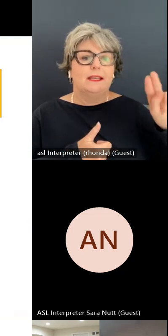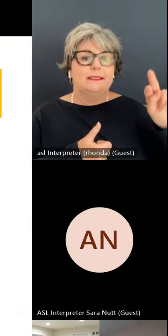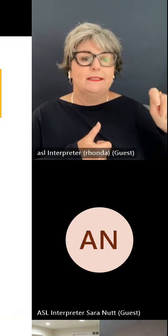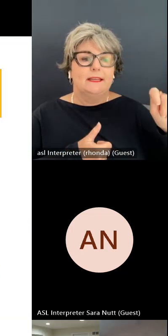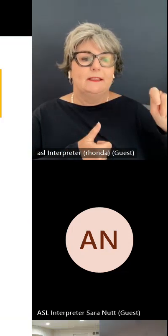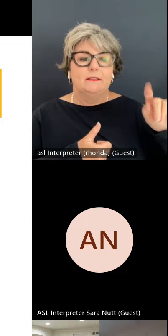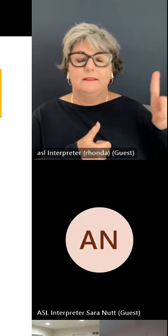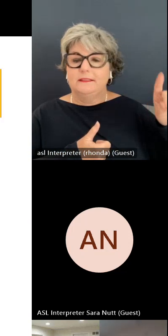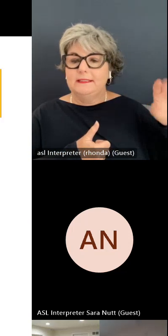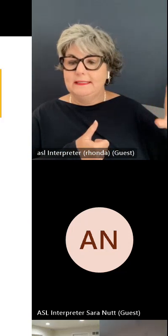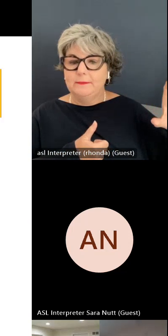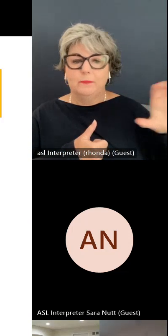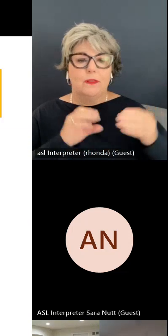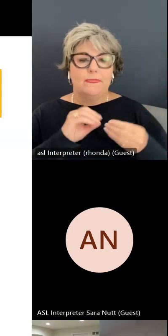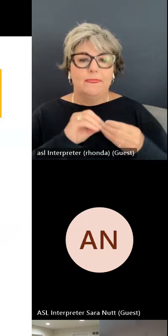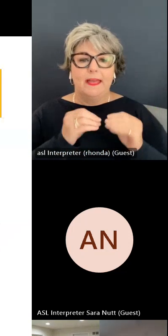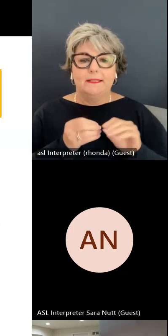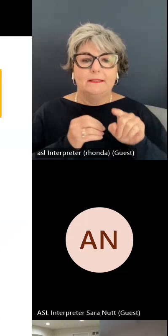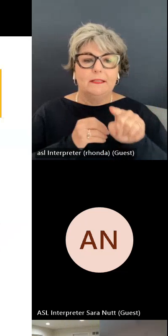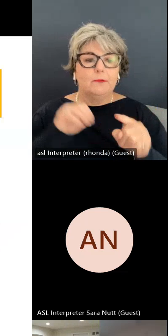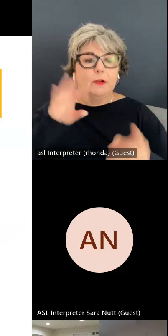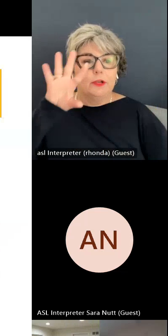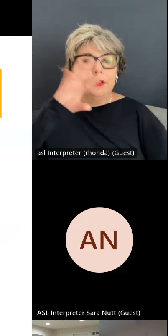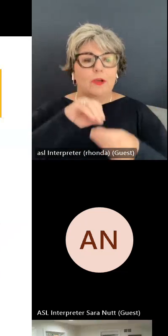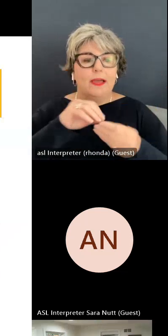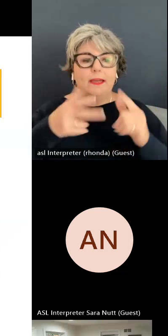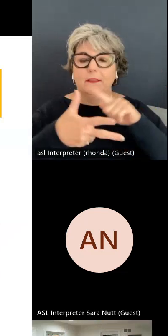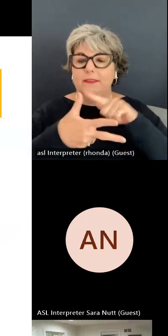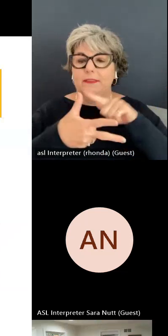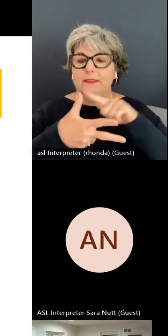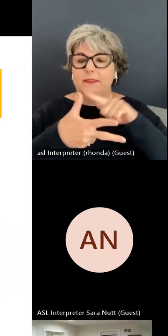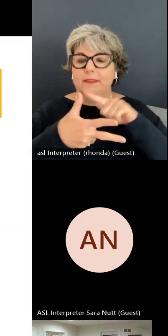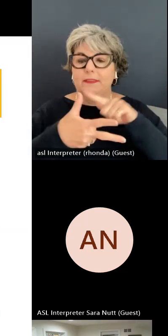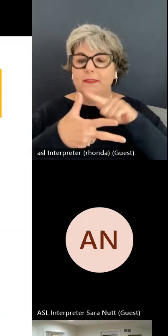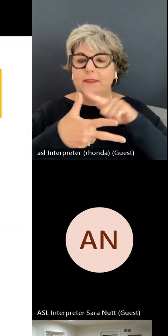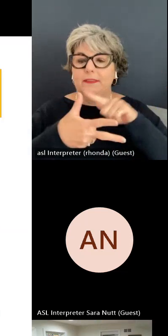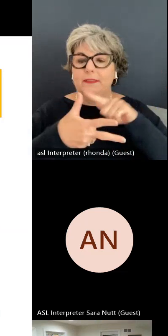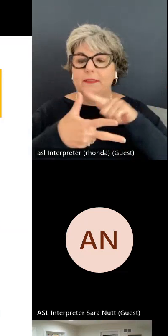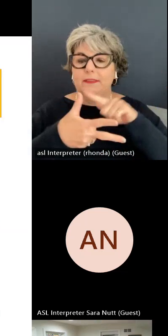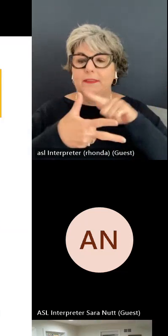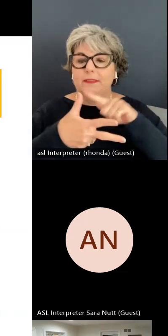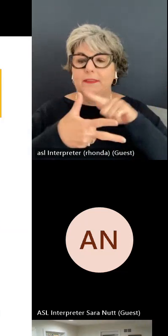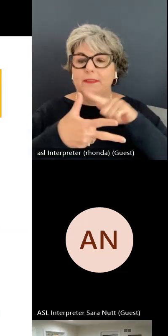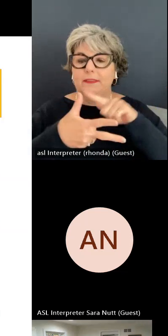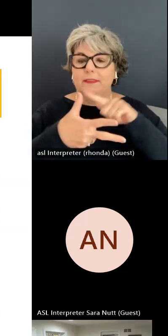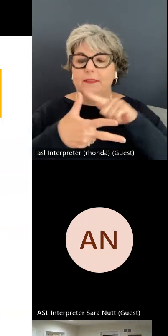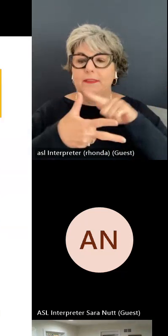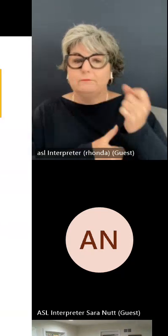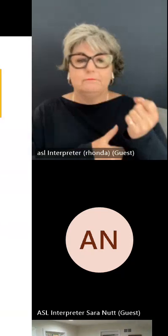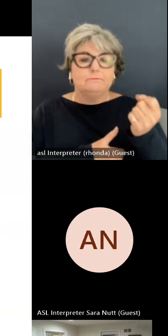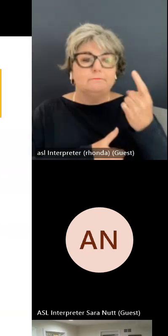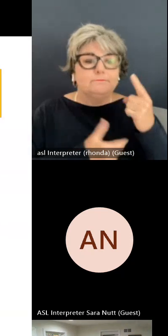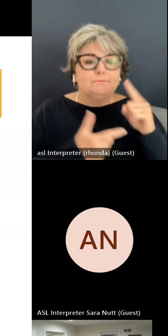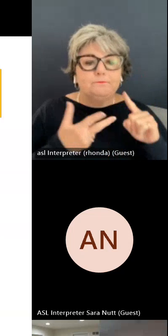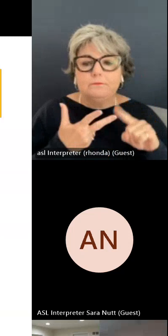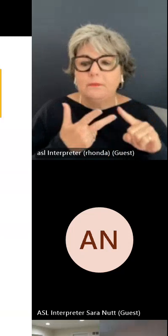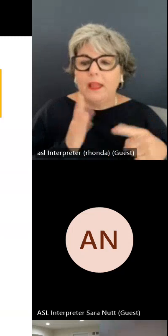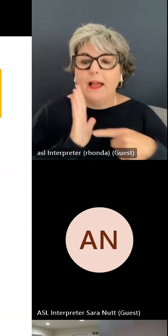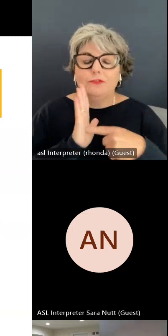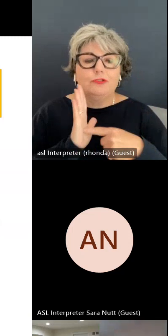So we're looking for this number and you add these three numbers, 433. And you can see what I've done here is I just showed you,